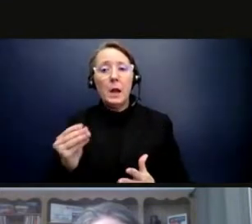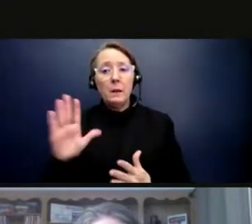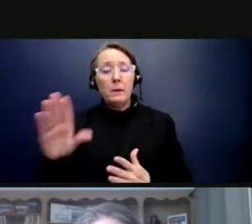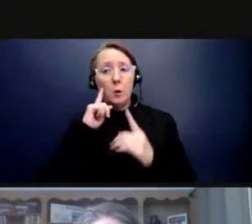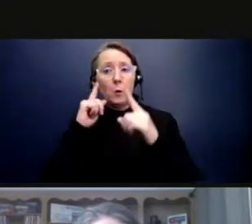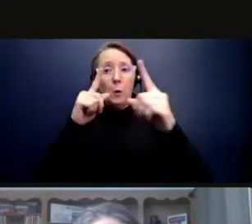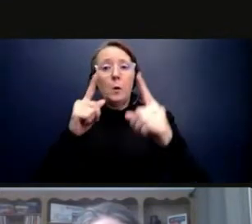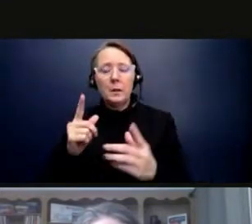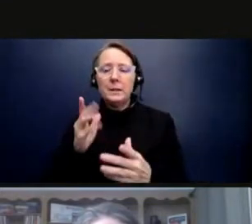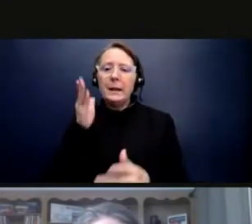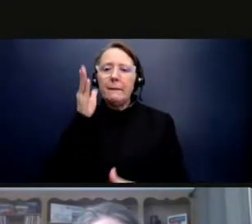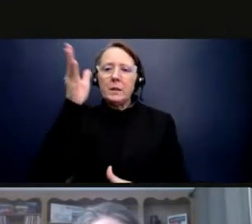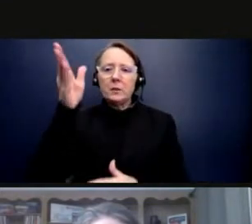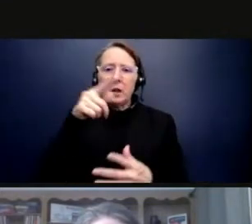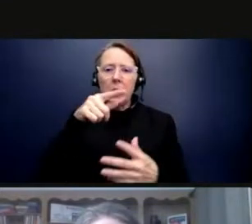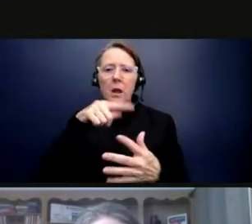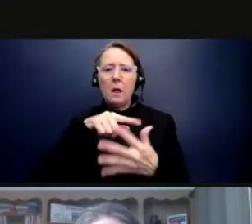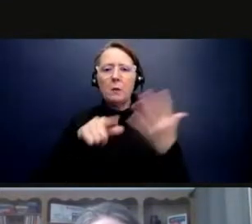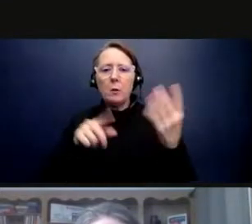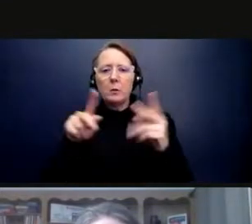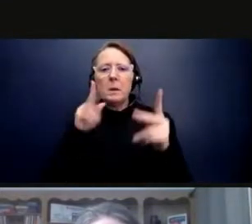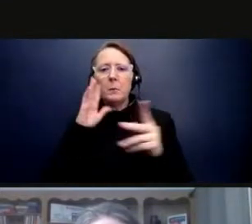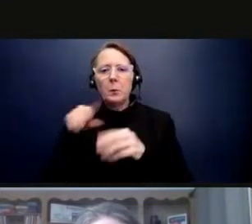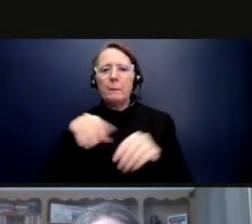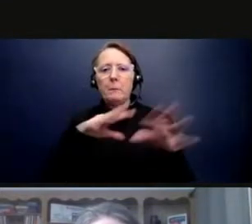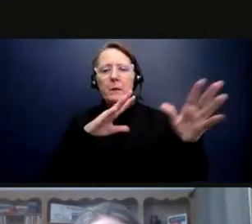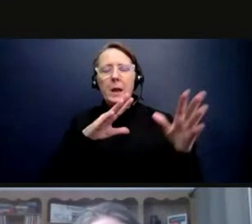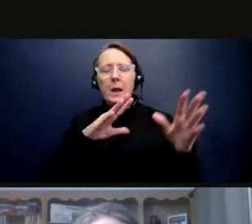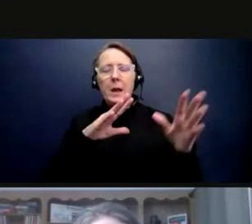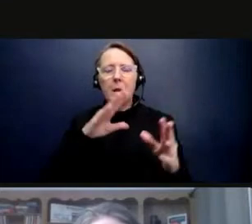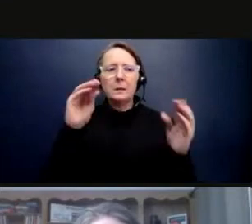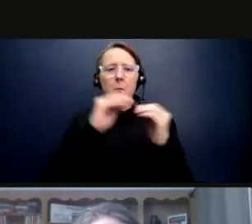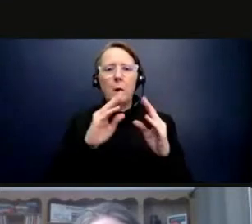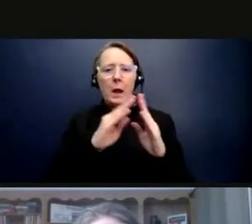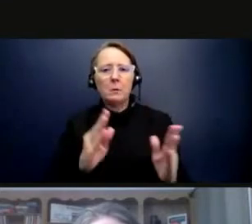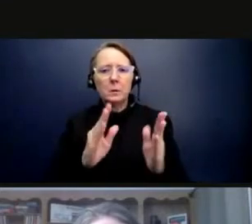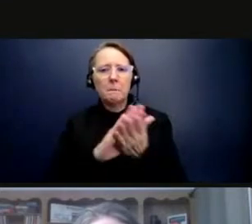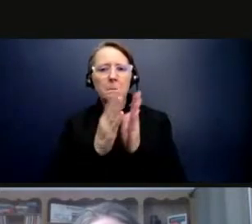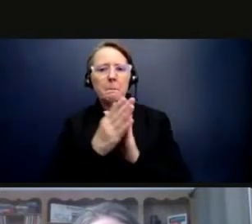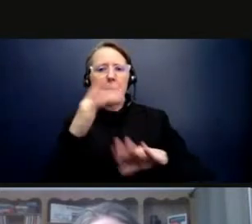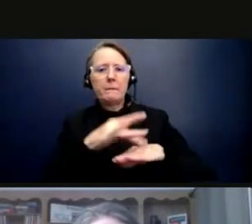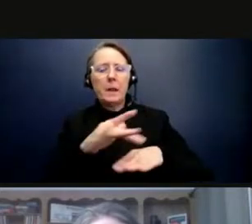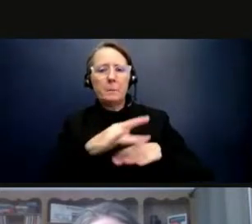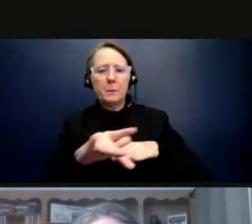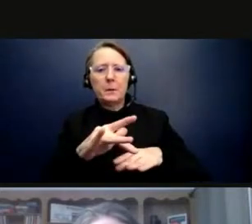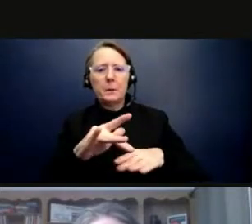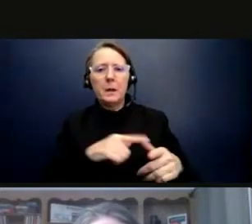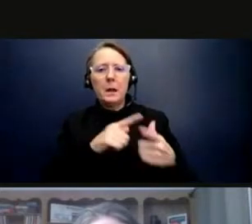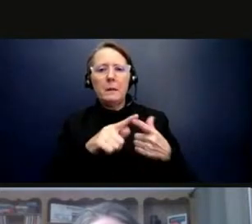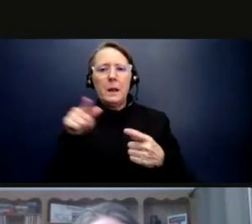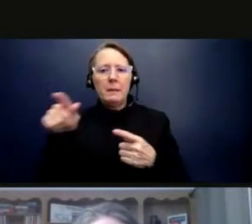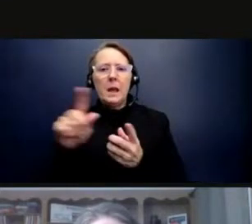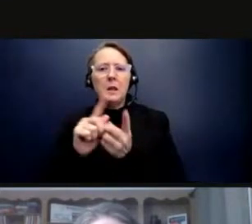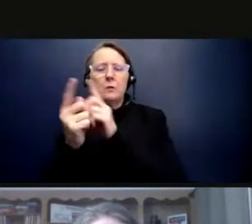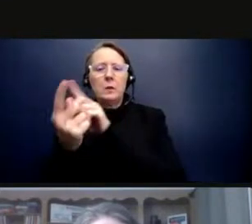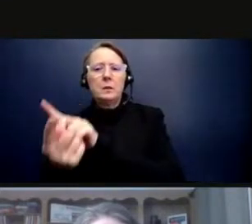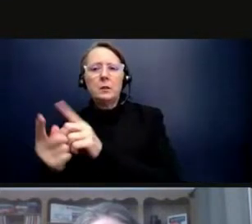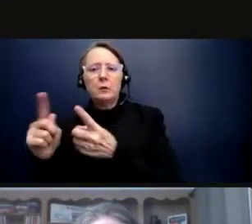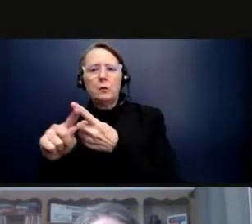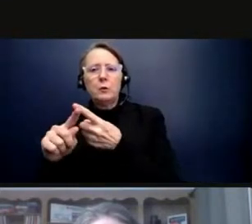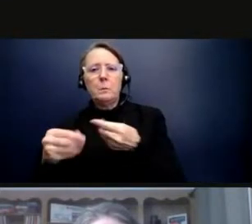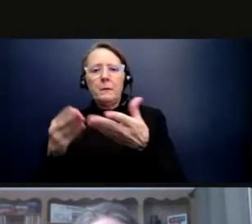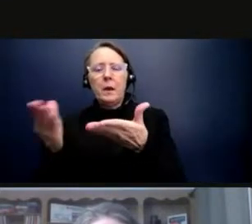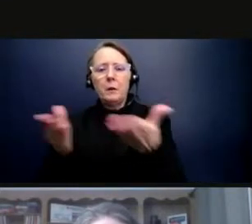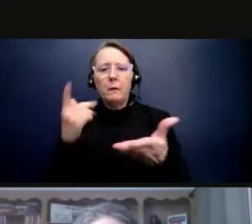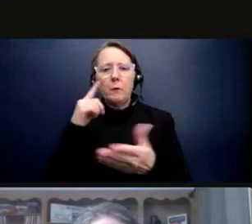that eventually those folks will move out as more housing becomes available to them, and they can then transition to serving the local homeless